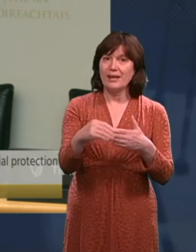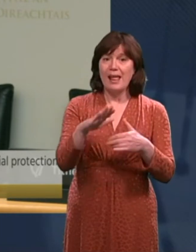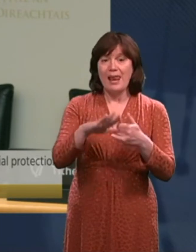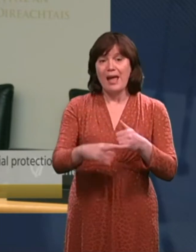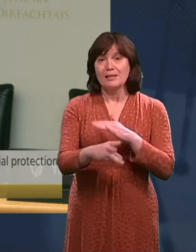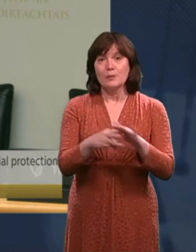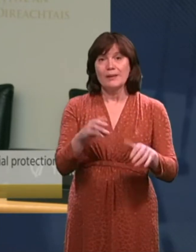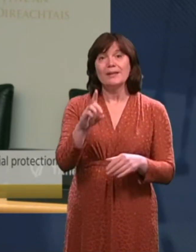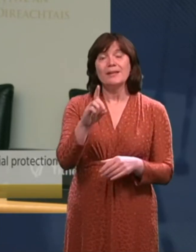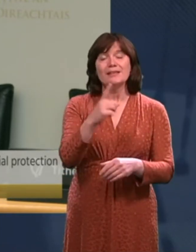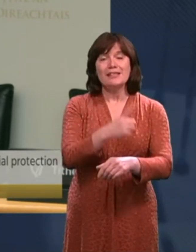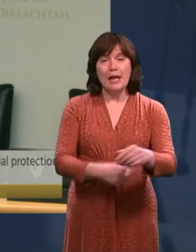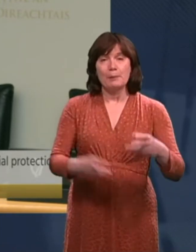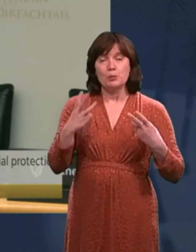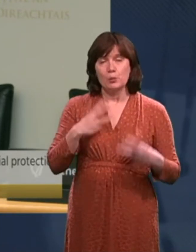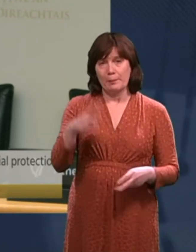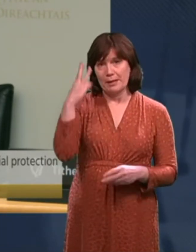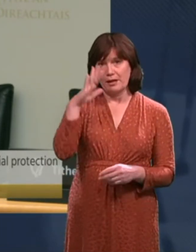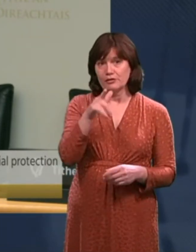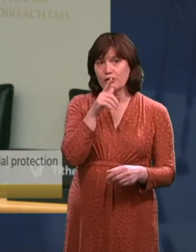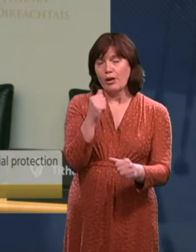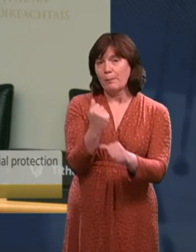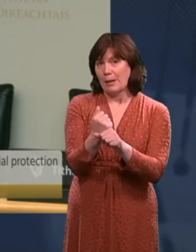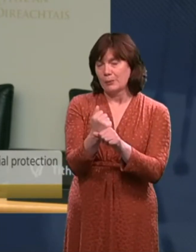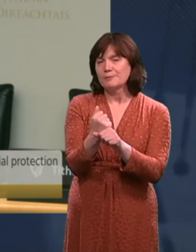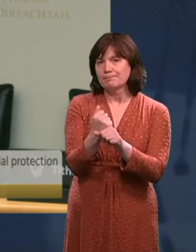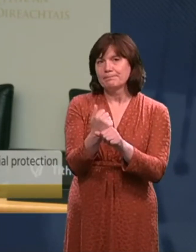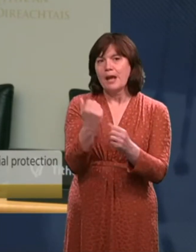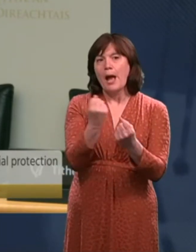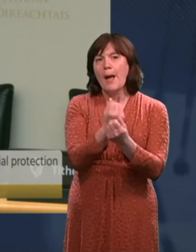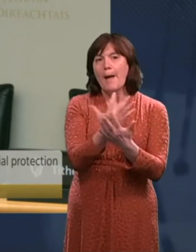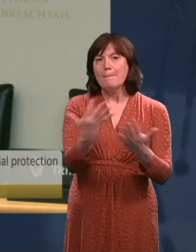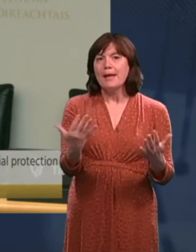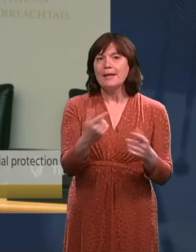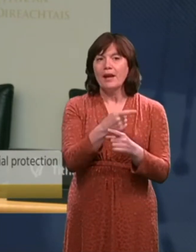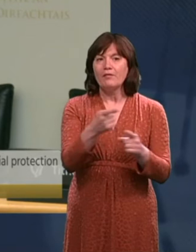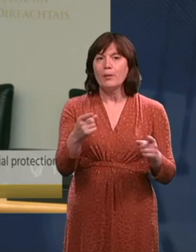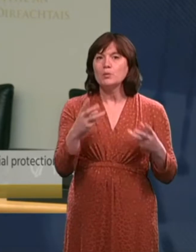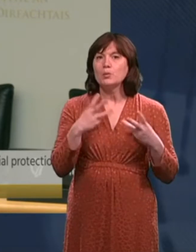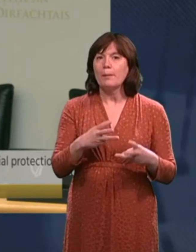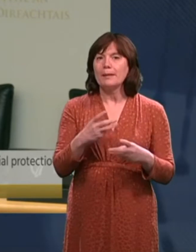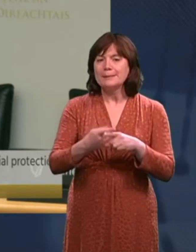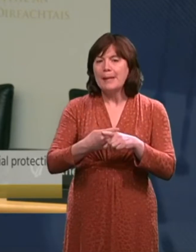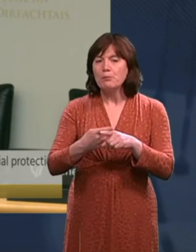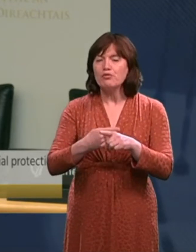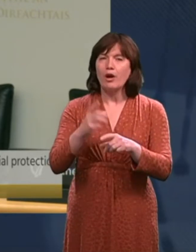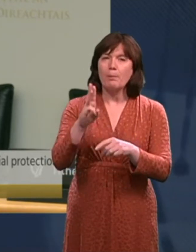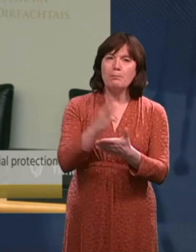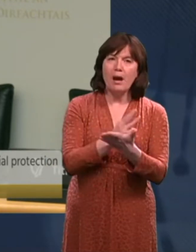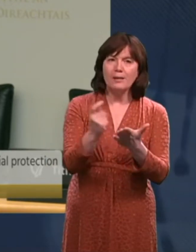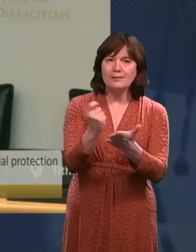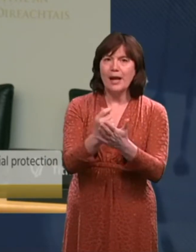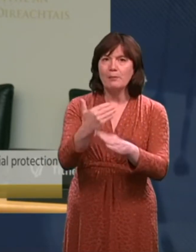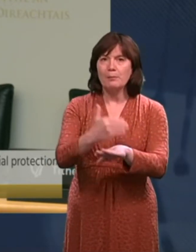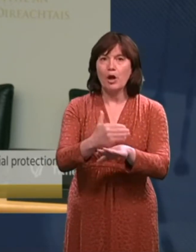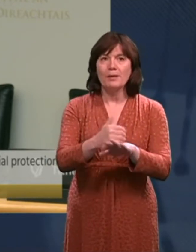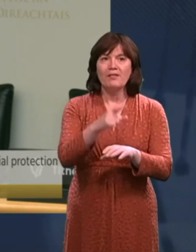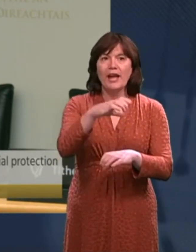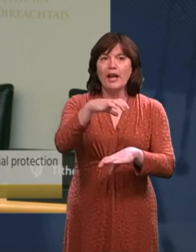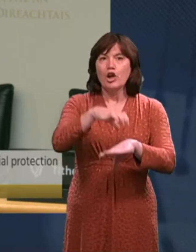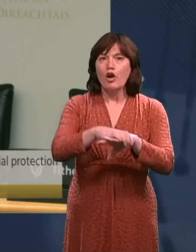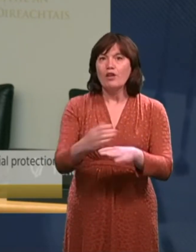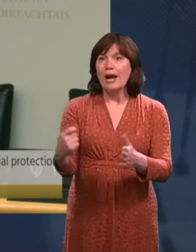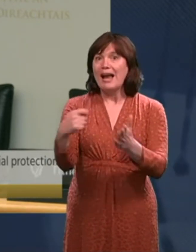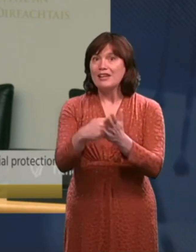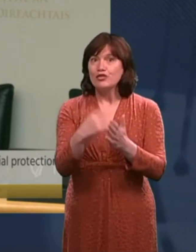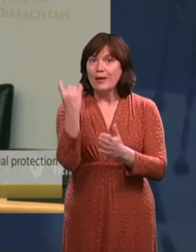Women Ireland talked about how many disabled women in part-time or temporary employment are fearful that additional work, such as covering a colleague's sick leave, or